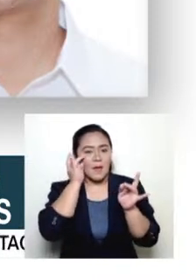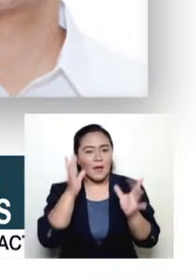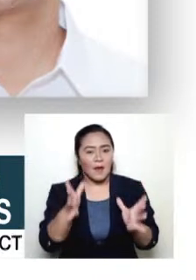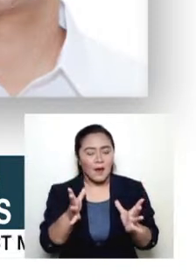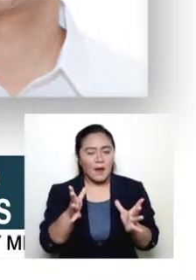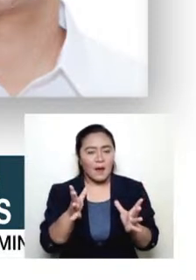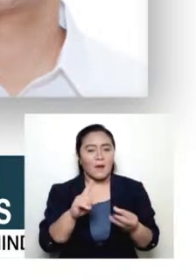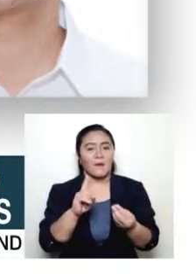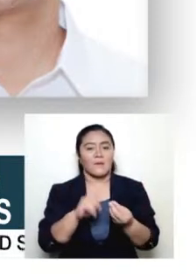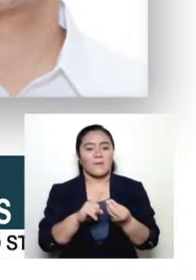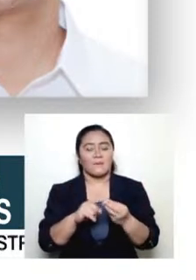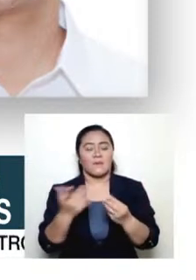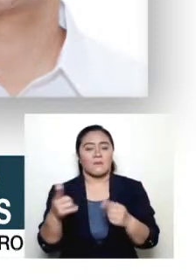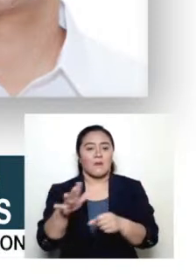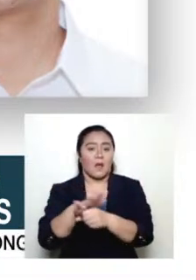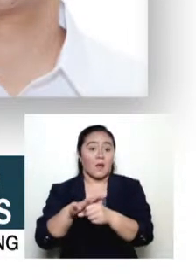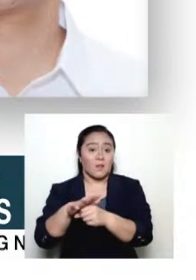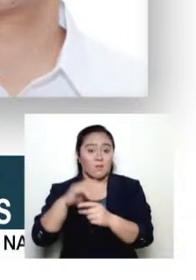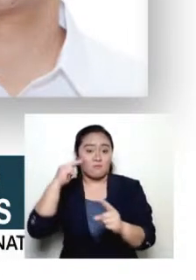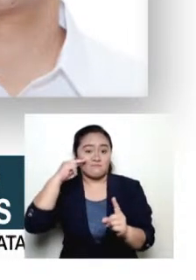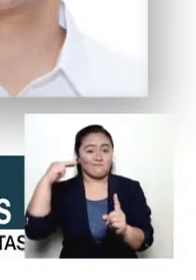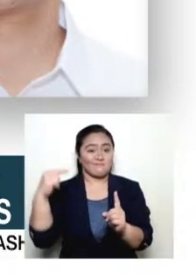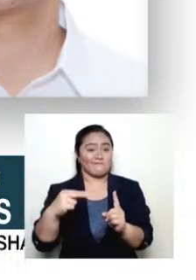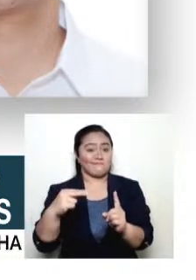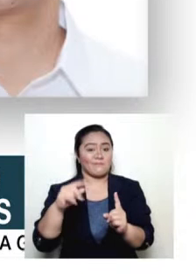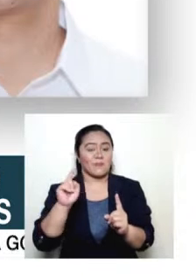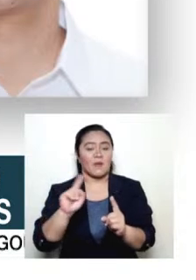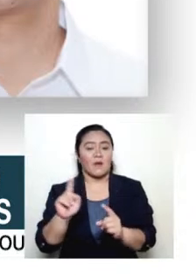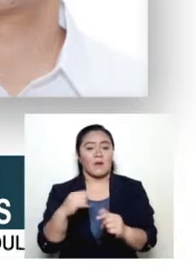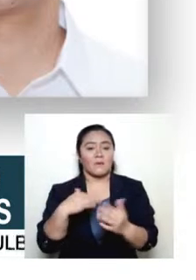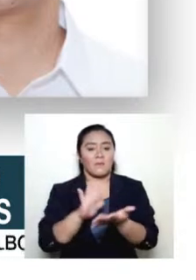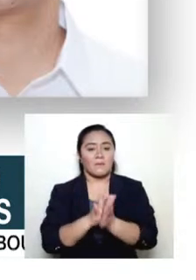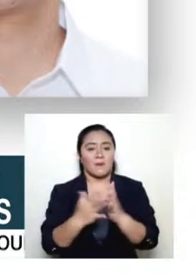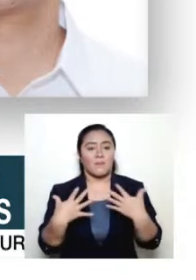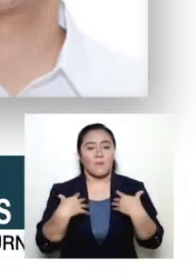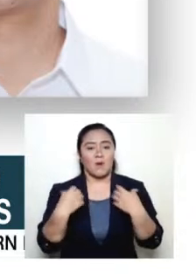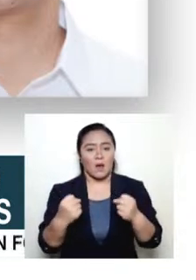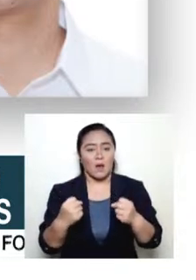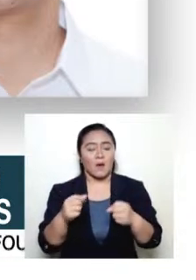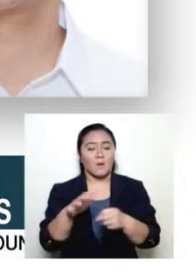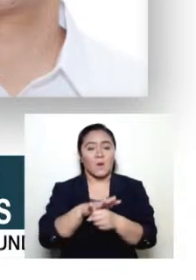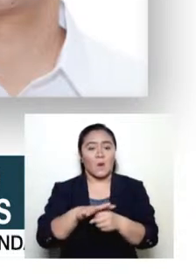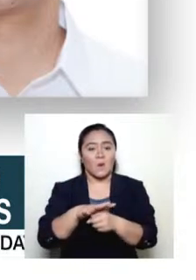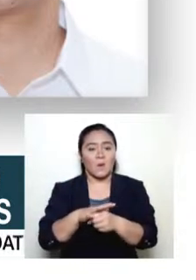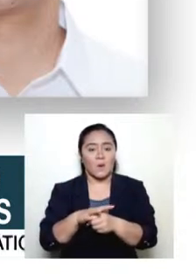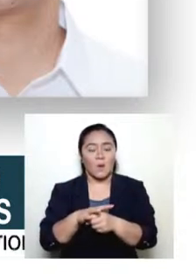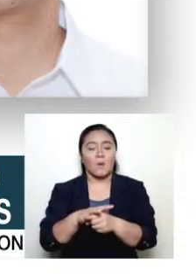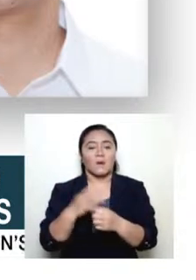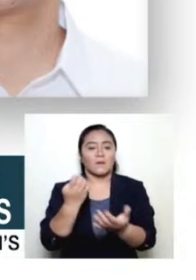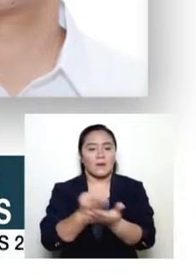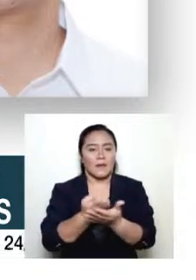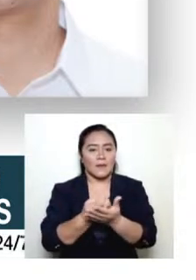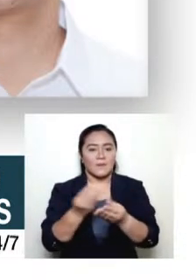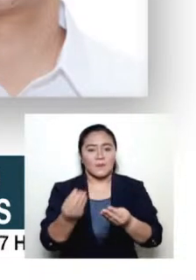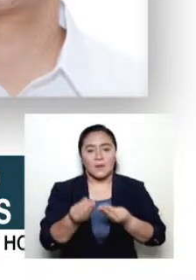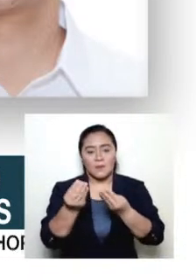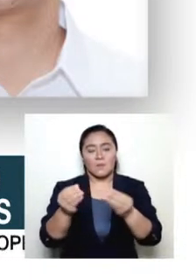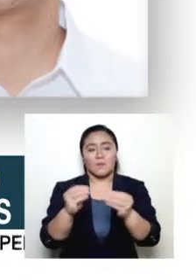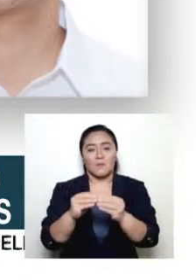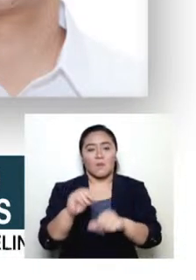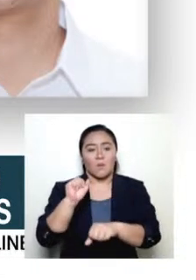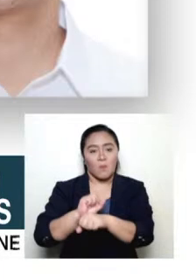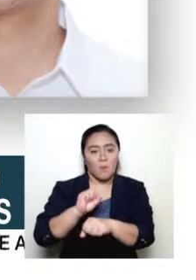global perspective, we can strengthen our domestic economy to provide the people with more jobs and